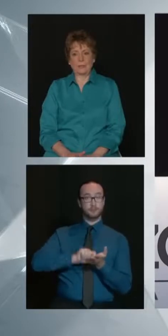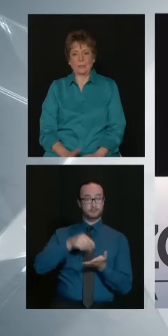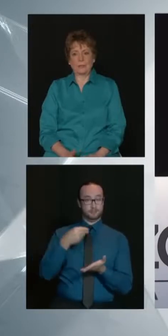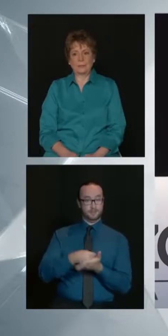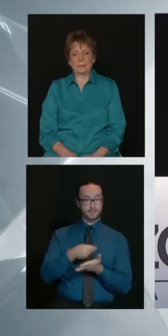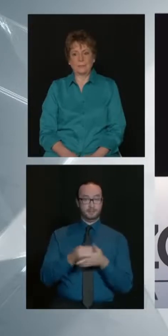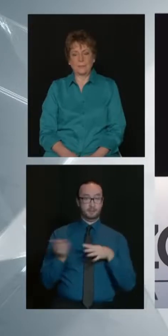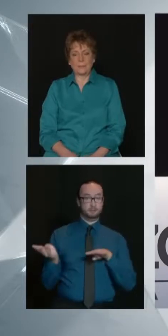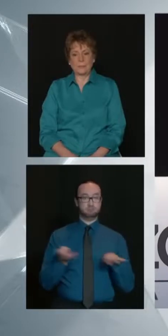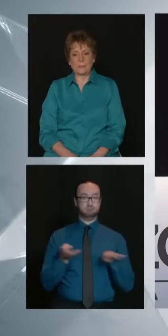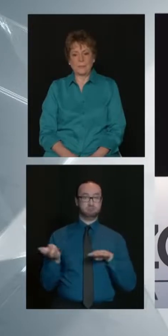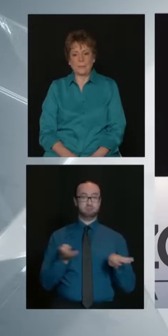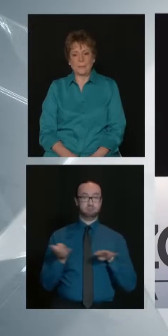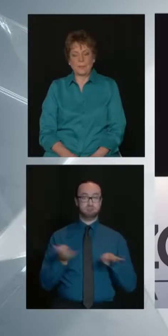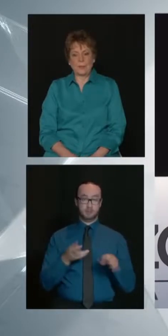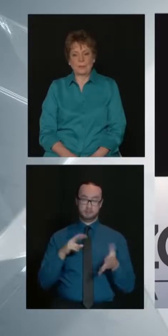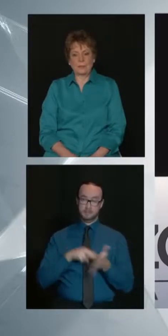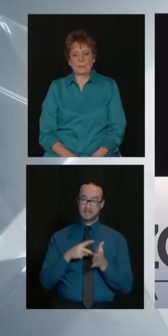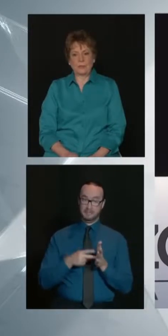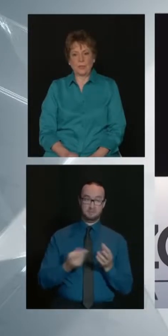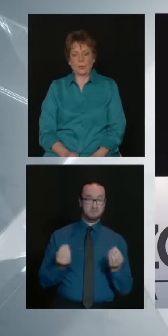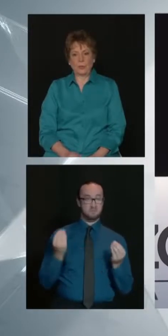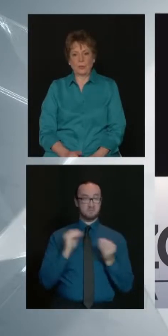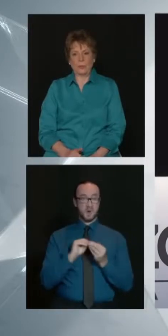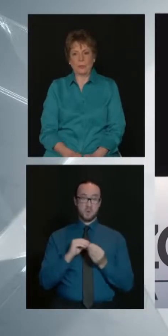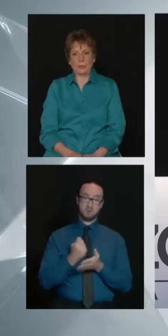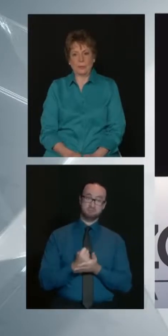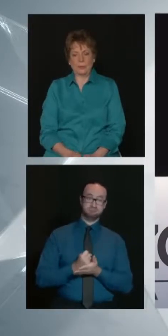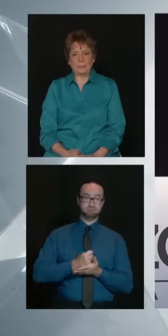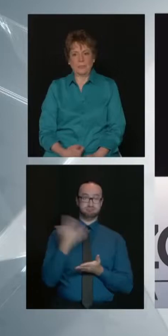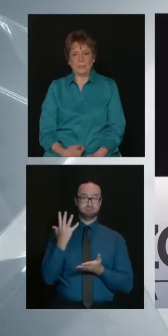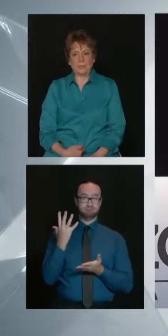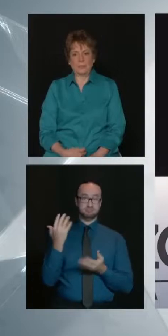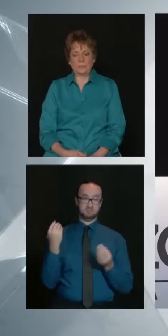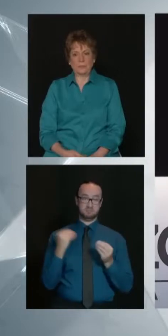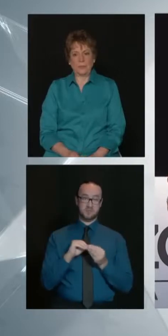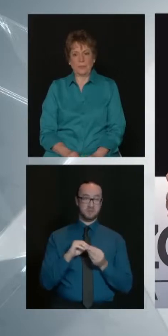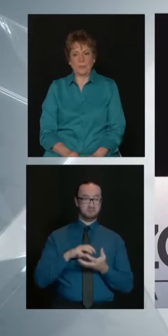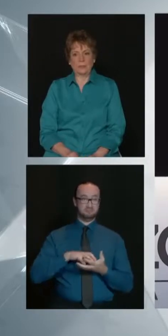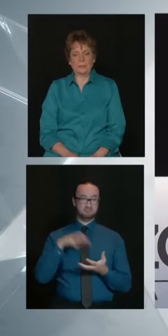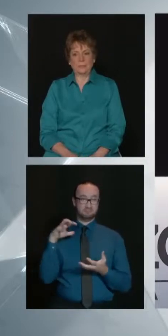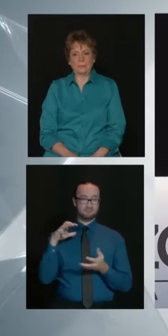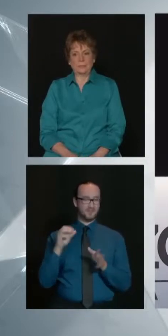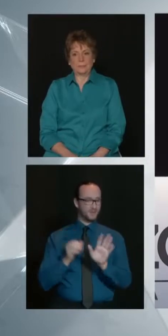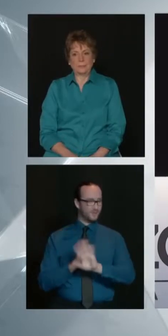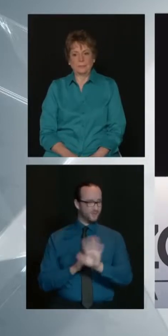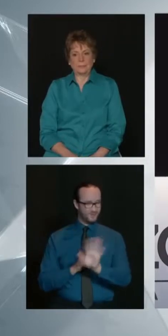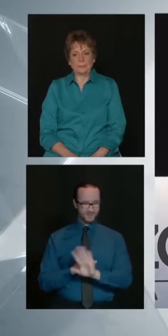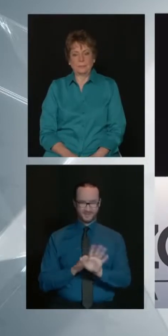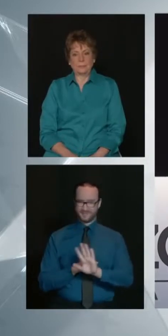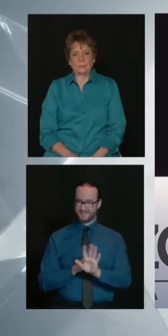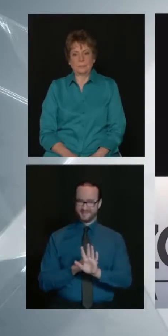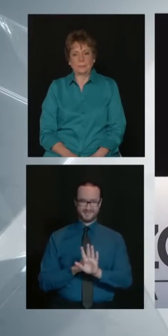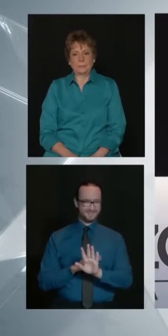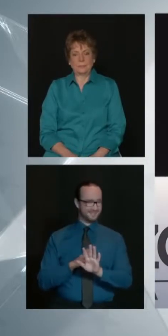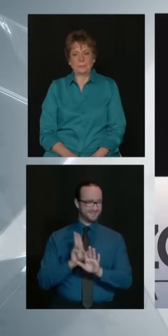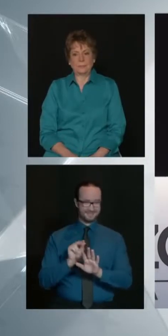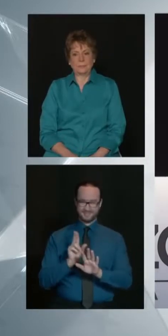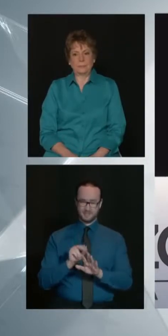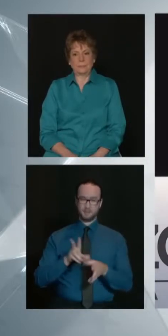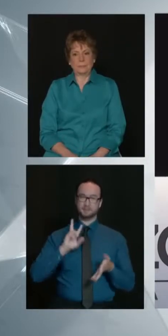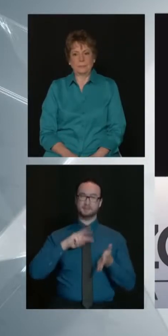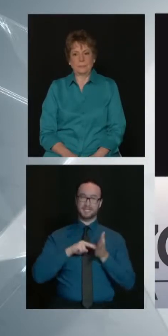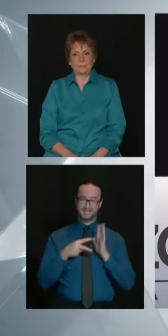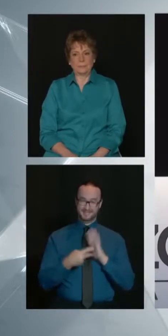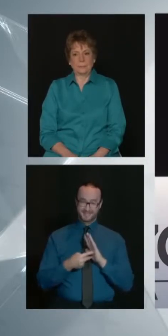supply doesn't make us twice as rich. Printing money results in more dollars to buy the same amount of goods, and that's